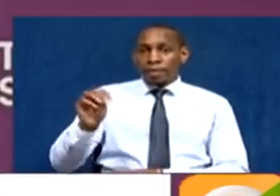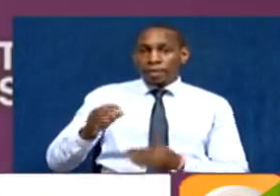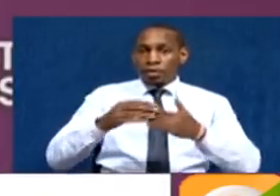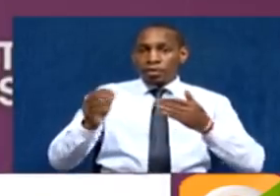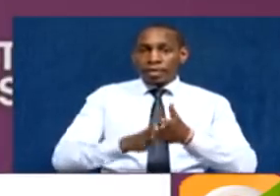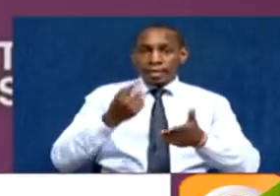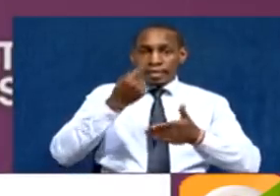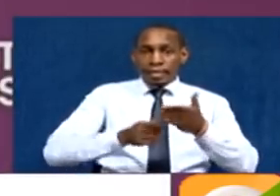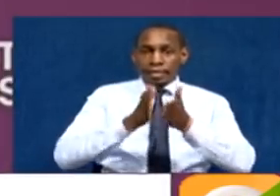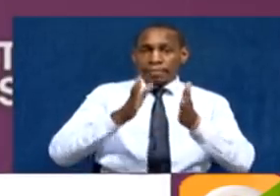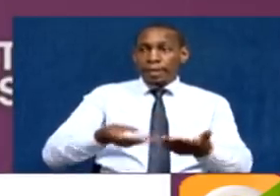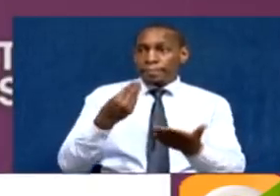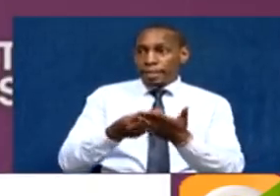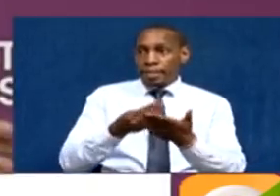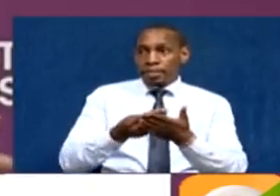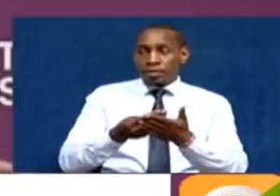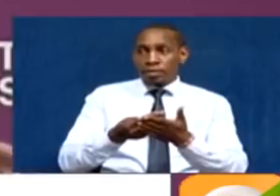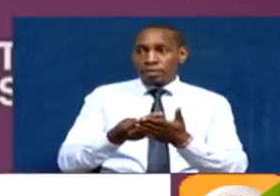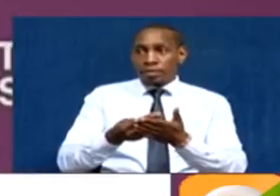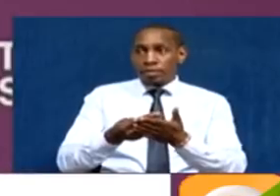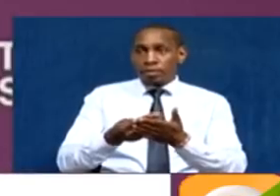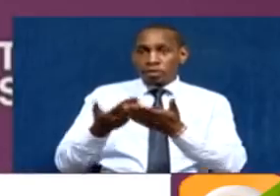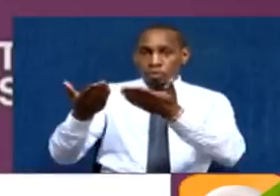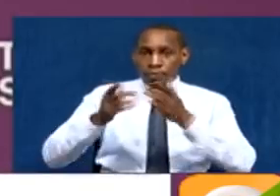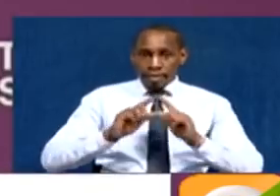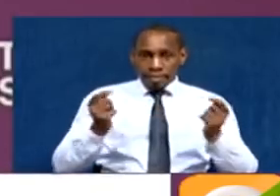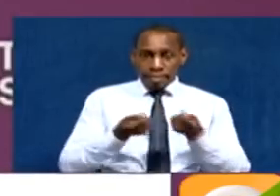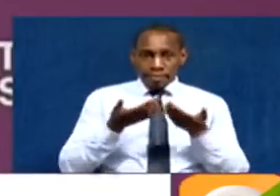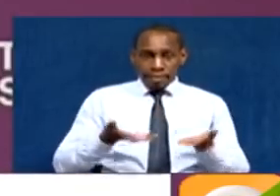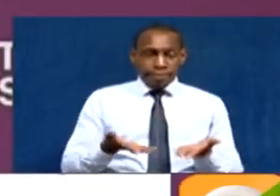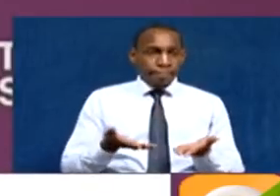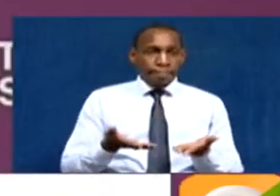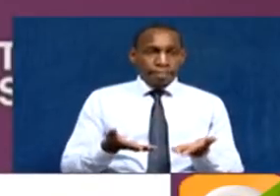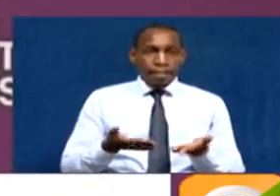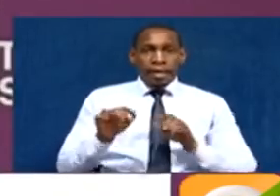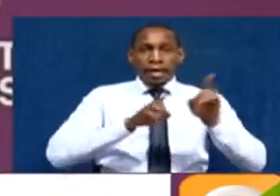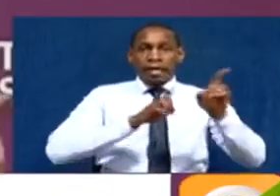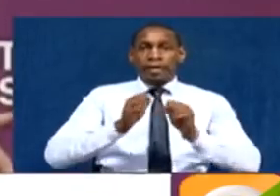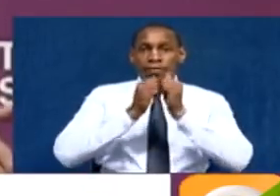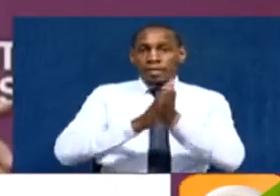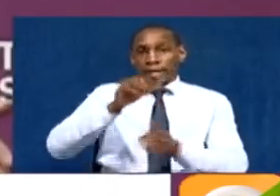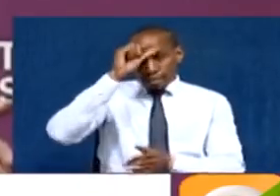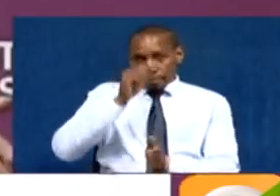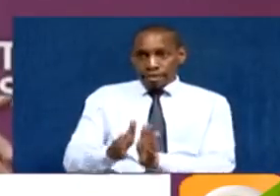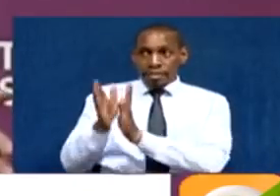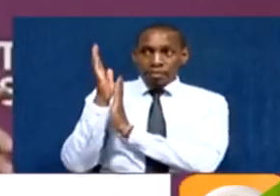in taxpayers' money to bring that entourage out here. He's traveling with the government